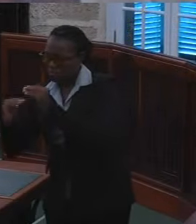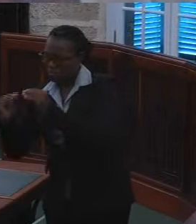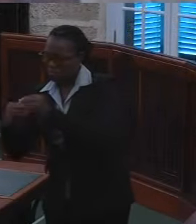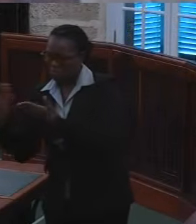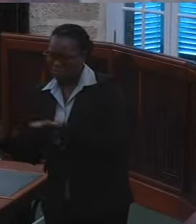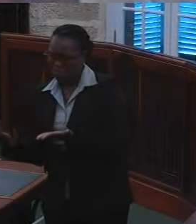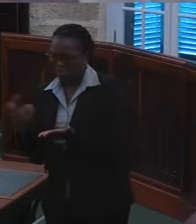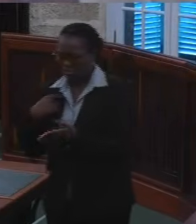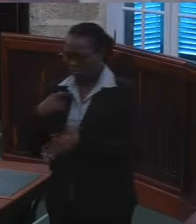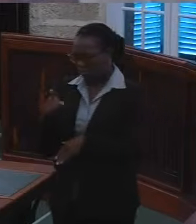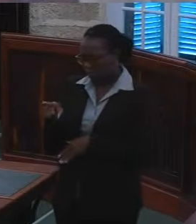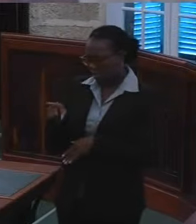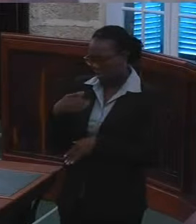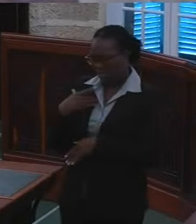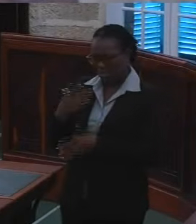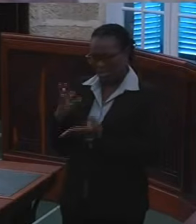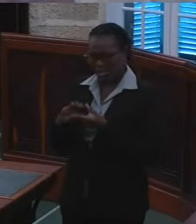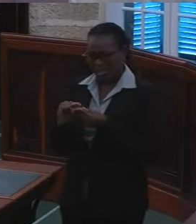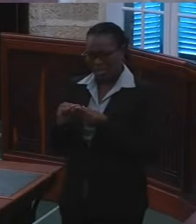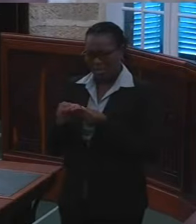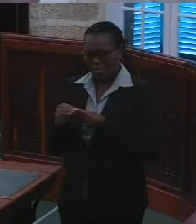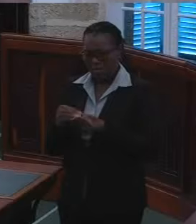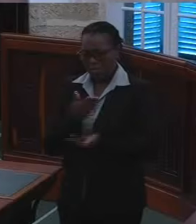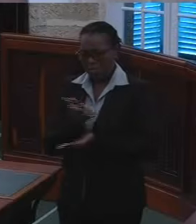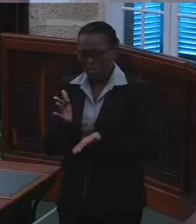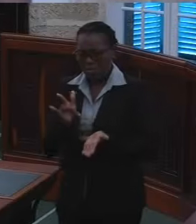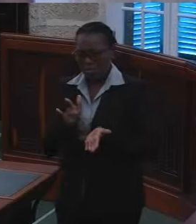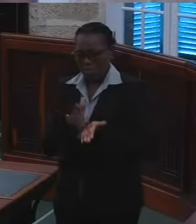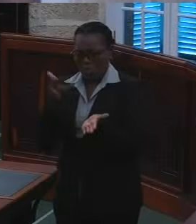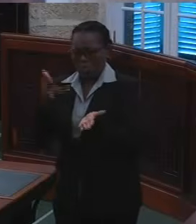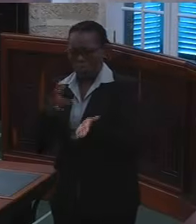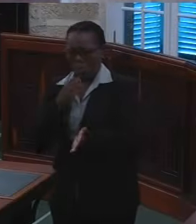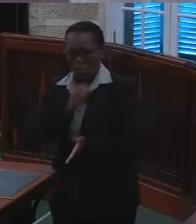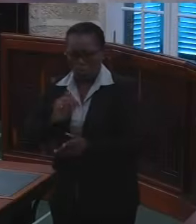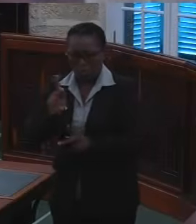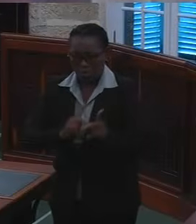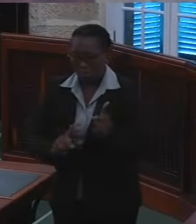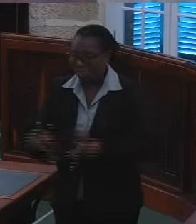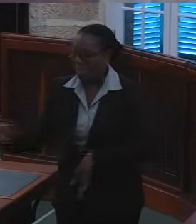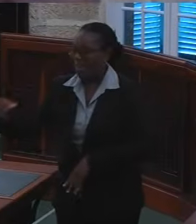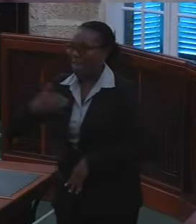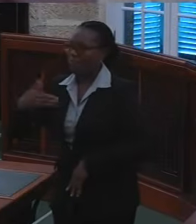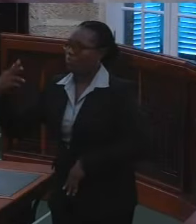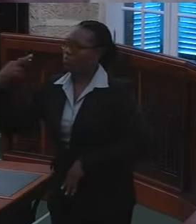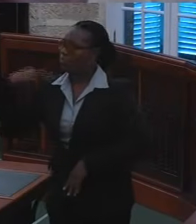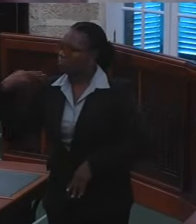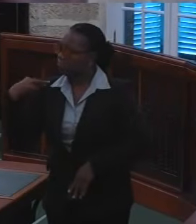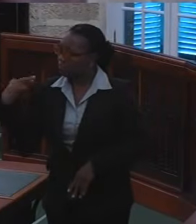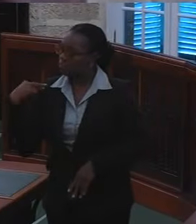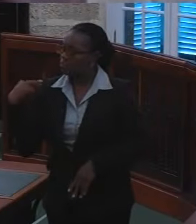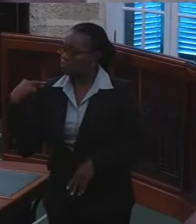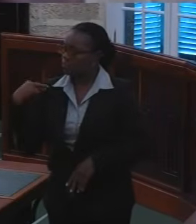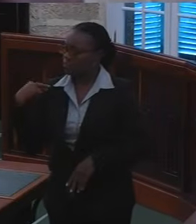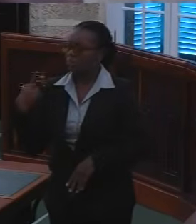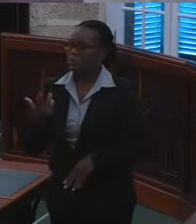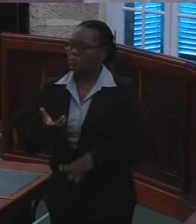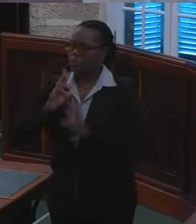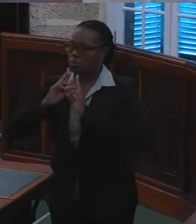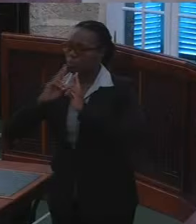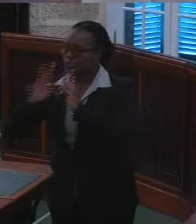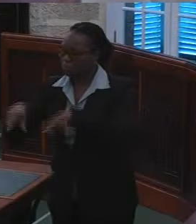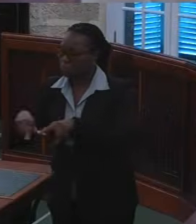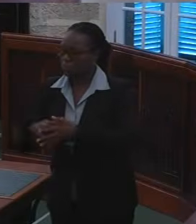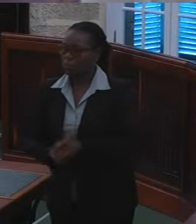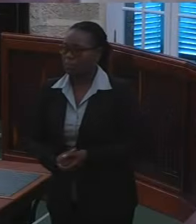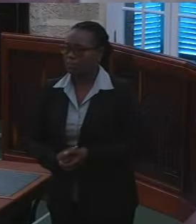level of abuse to an elderly person, they are duty bound to report it because the legislation says that. So a person